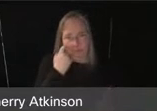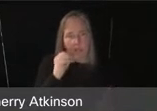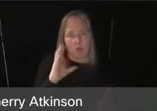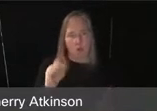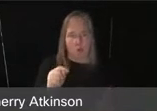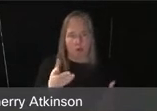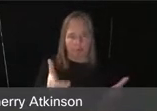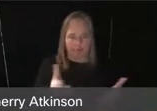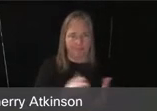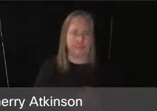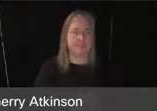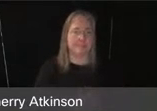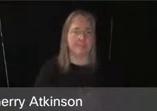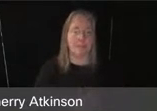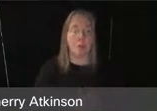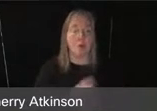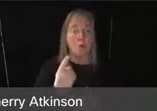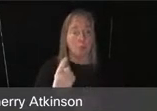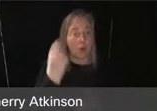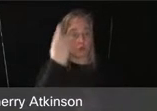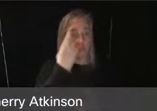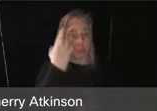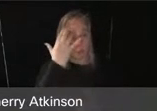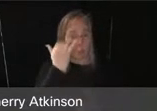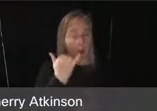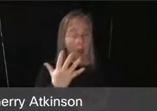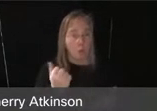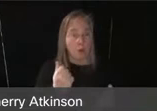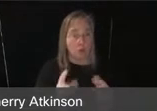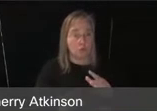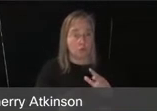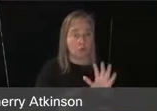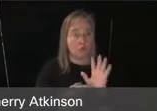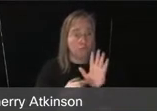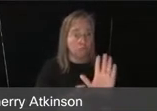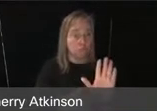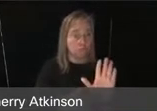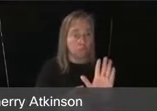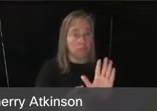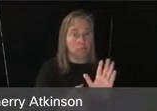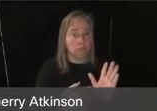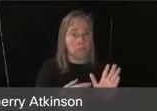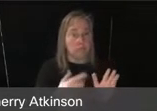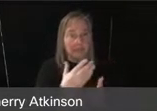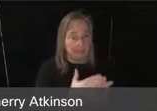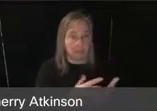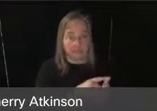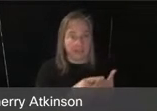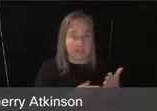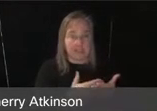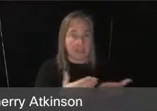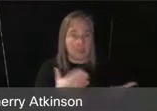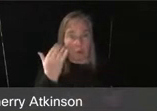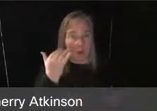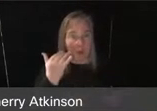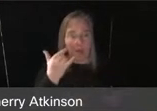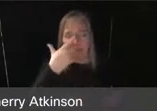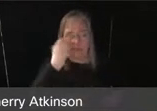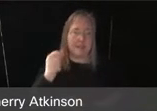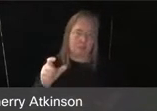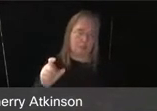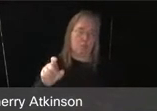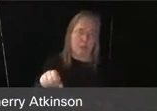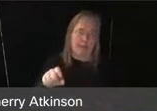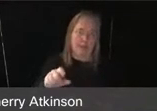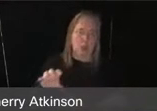So one of the reason why I wanna bring some of these things to your attention is there is a need for us to do